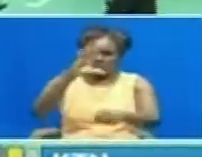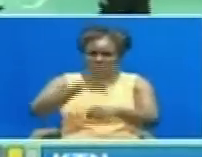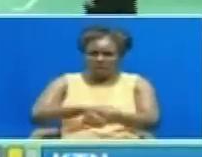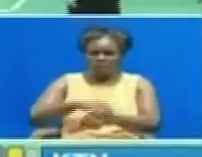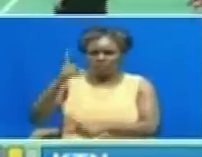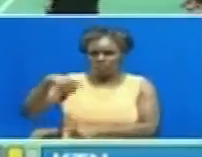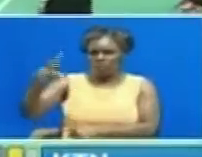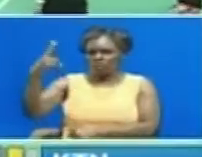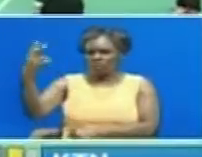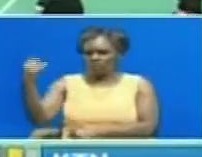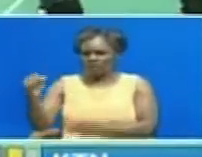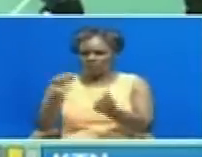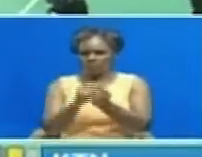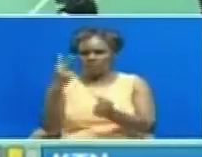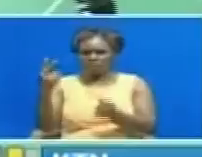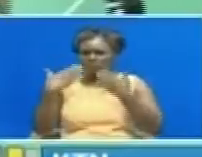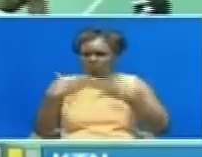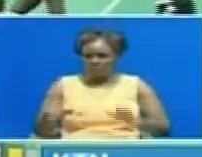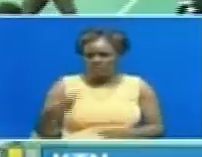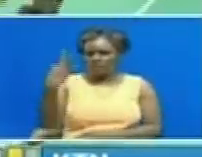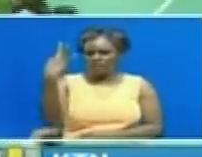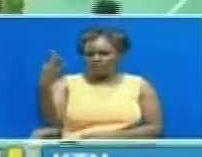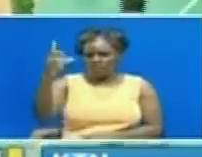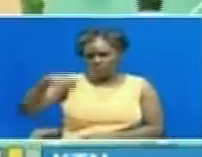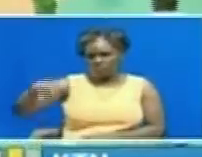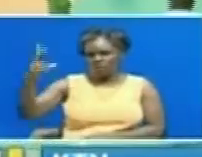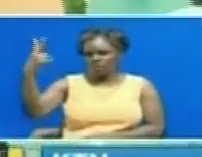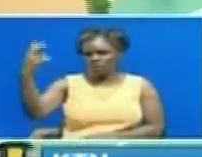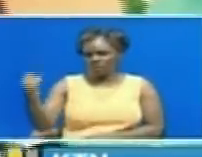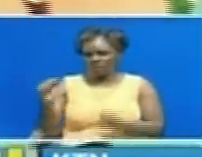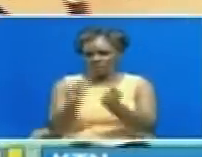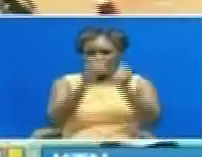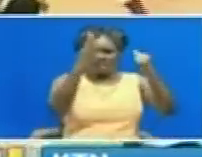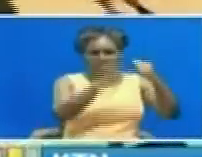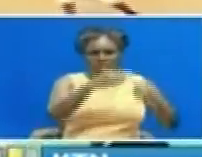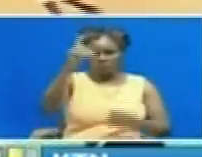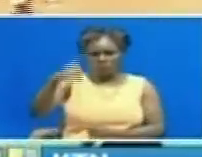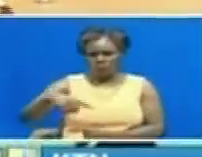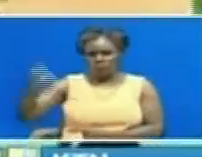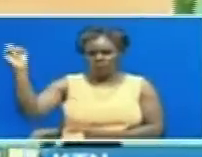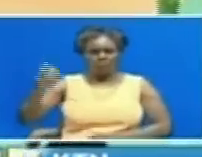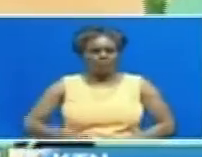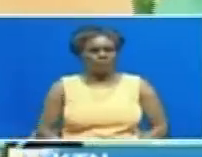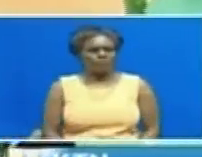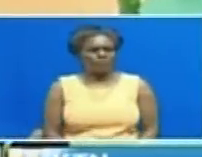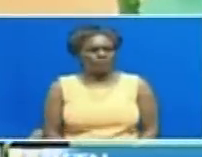set 25-12 before wrapping another three sets win with a 25-18 score.